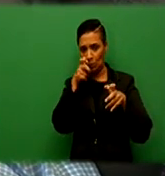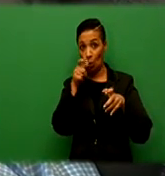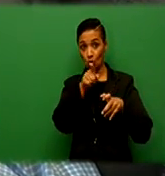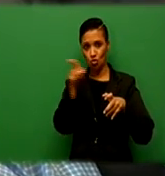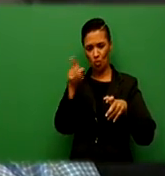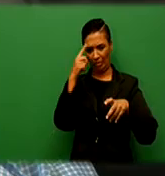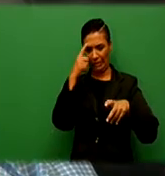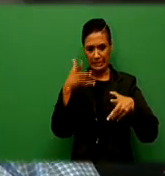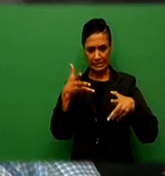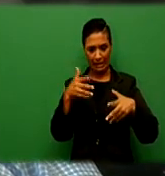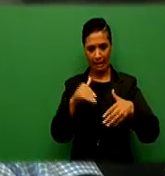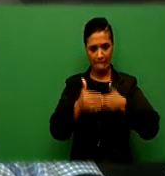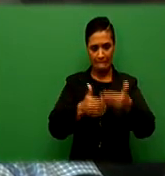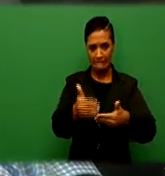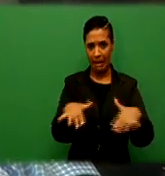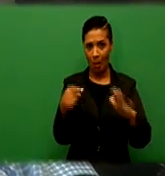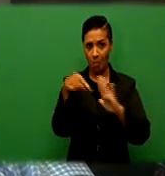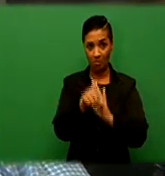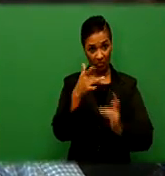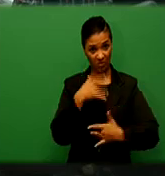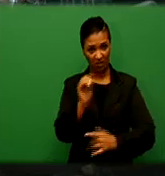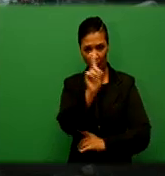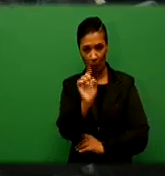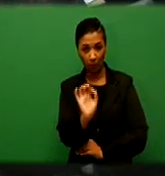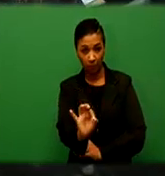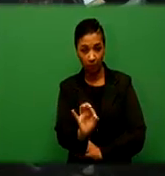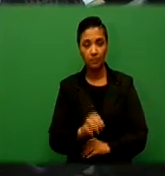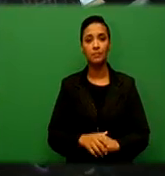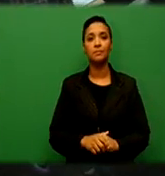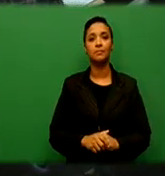if they persist. Thank you.